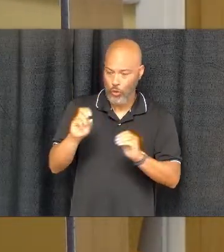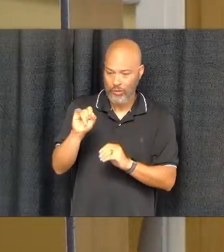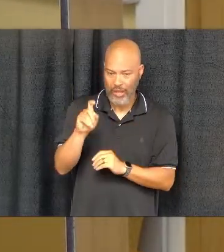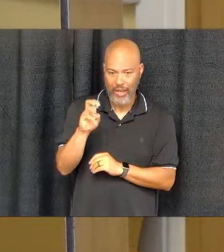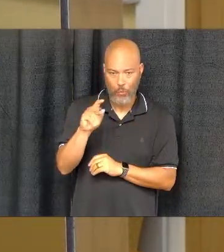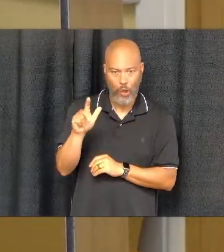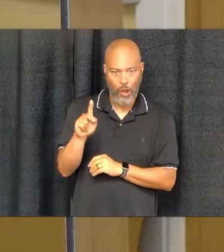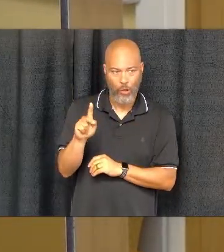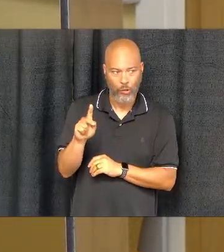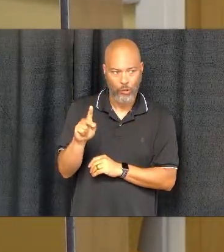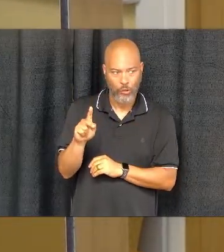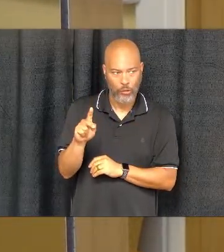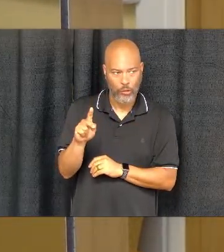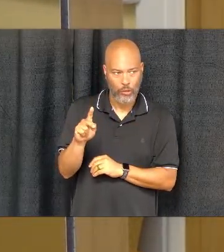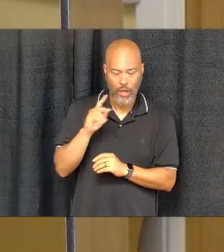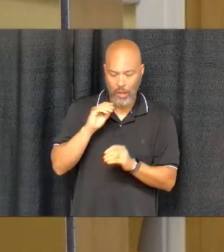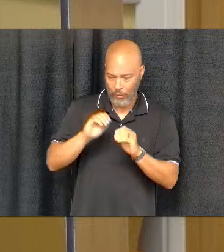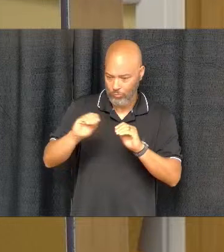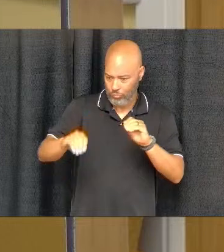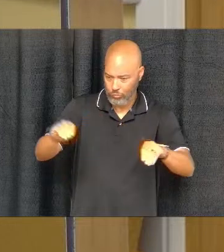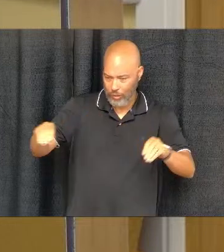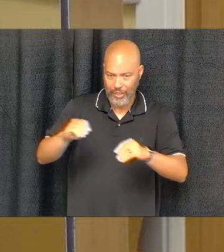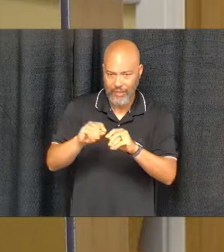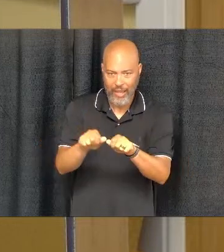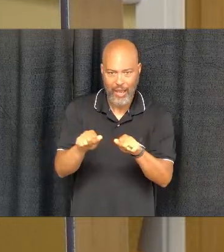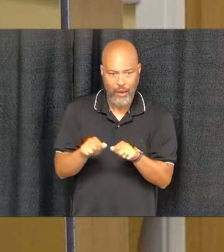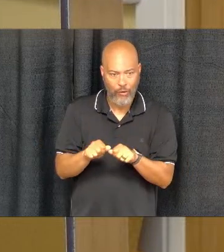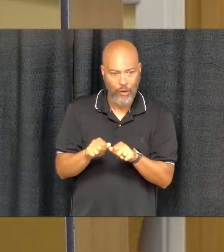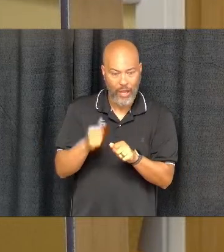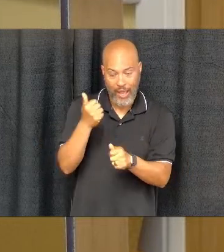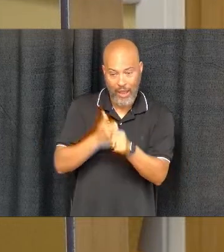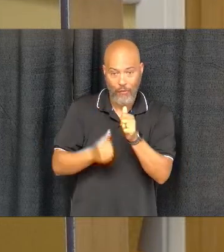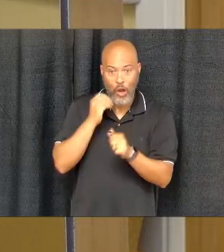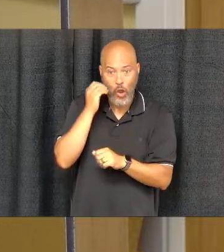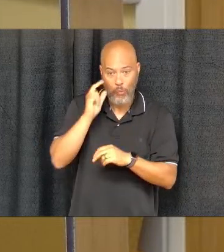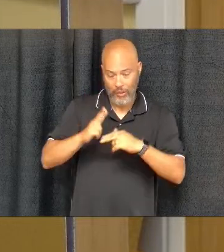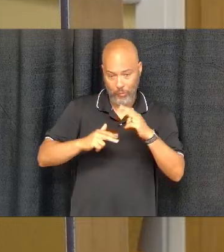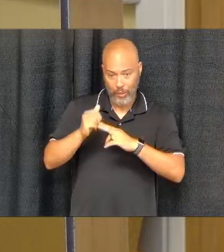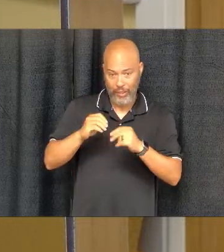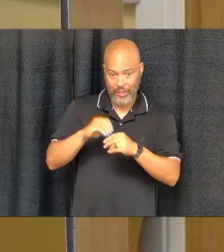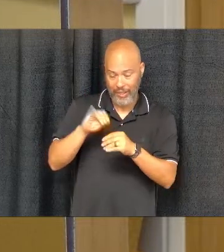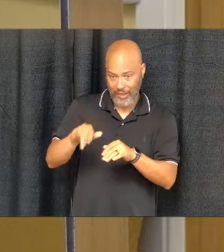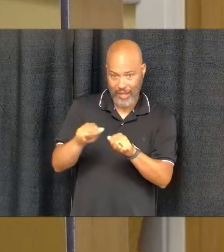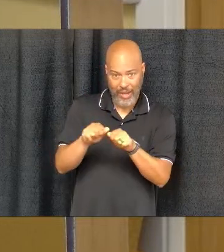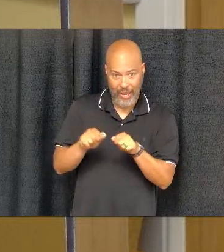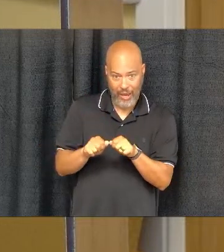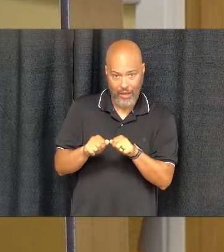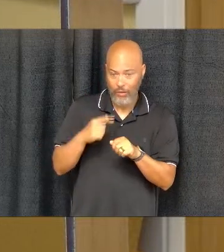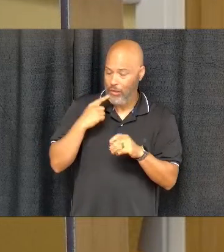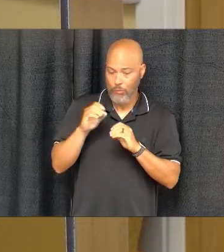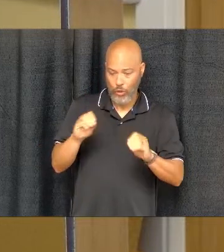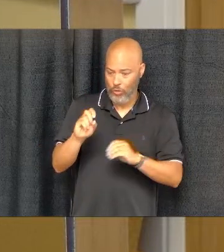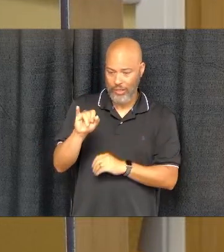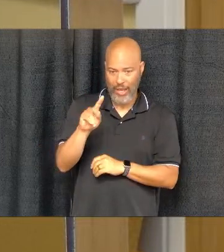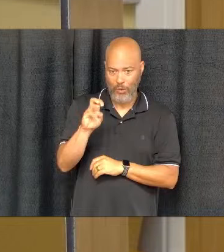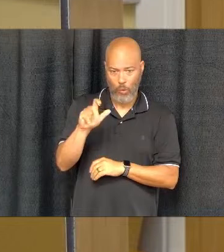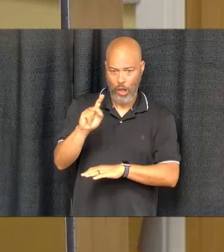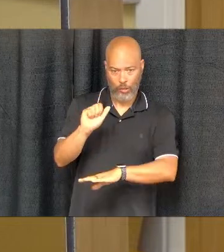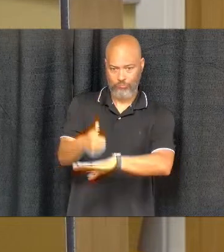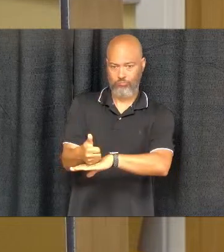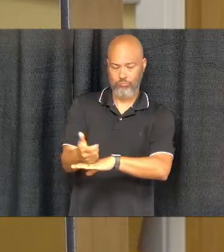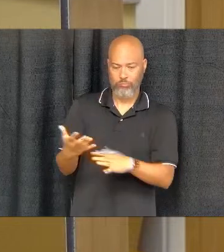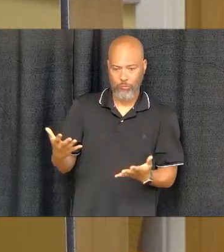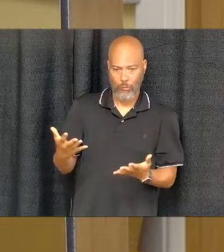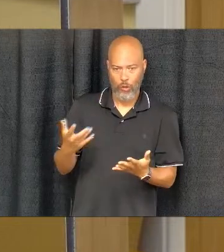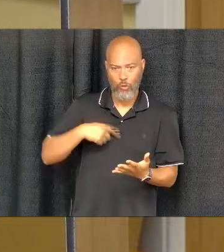been laid out in that area. Every home that has been built in that area, there has been no sidewalks built,